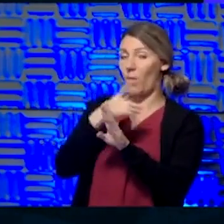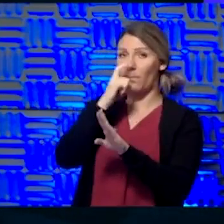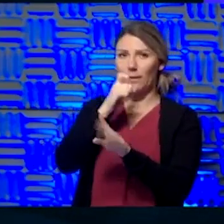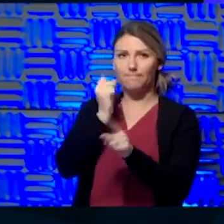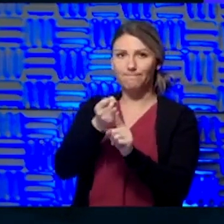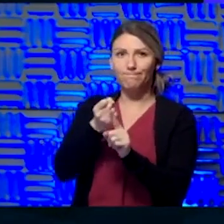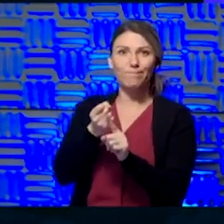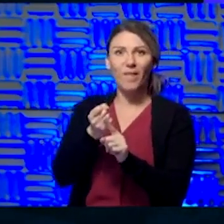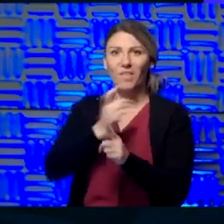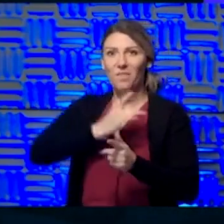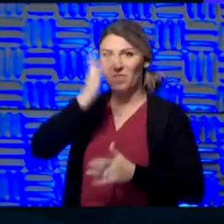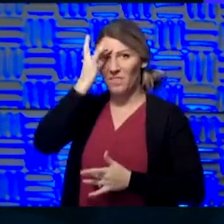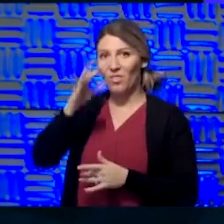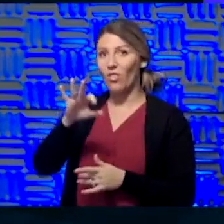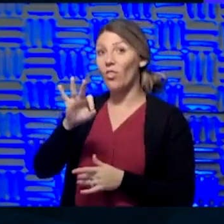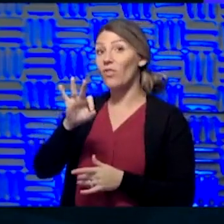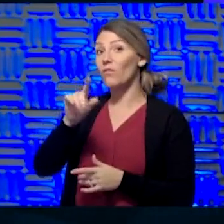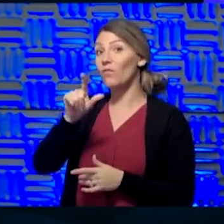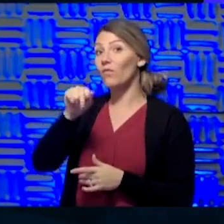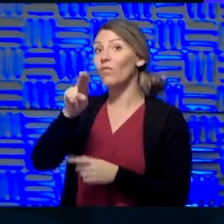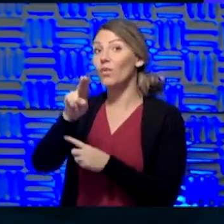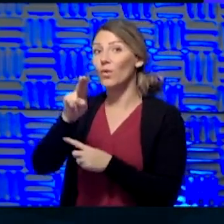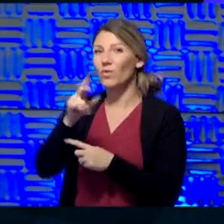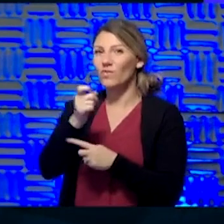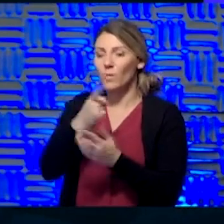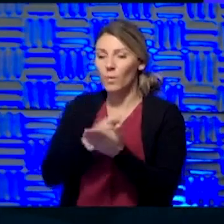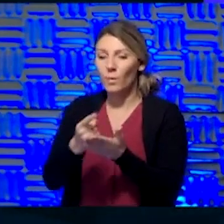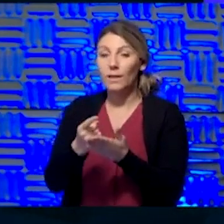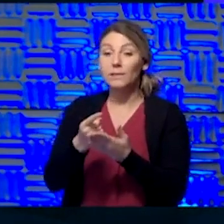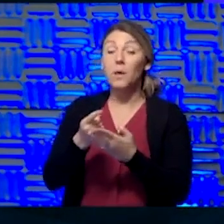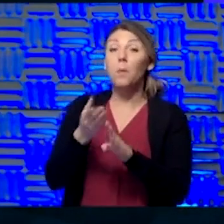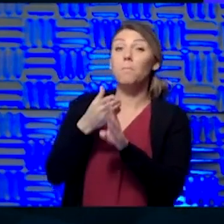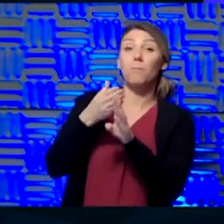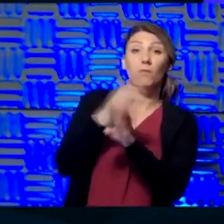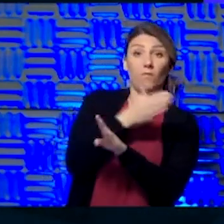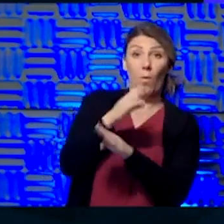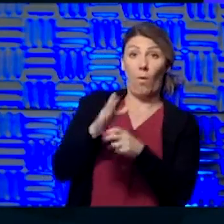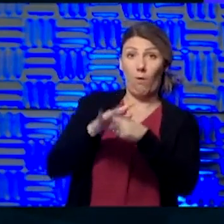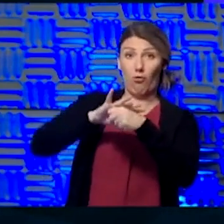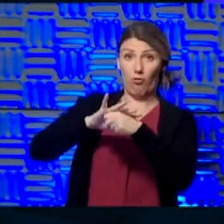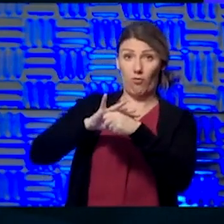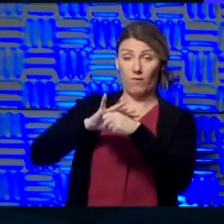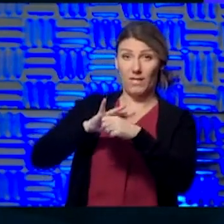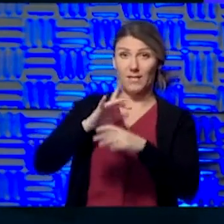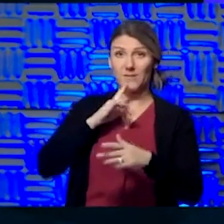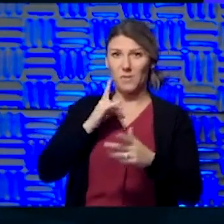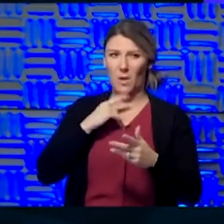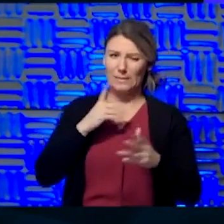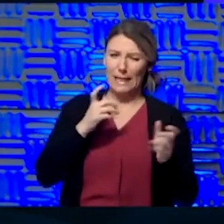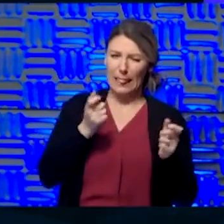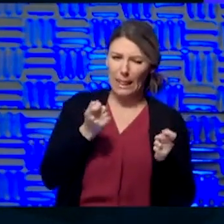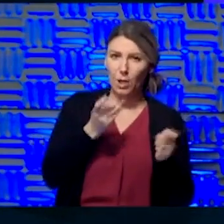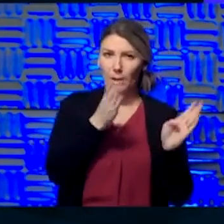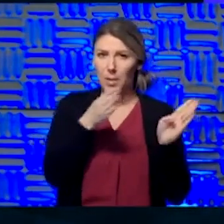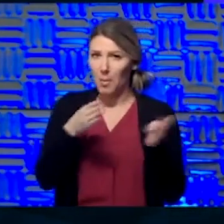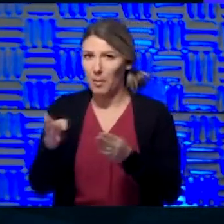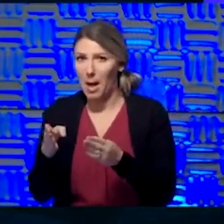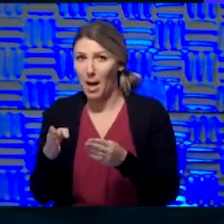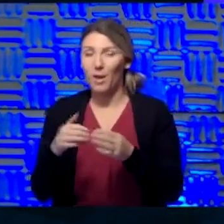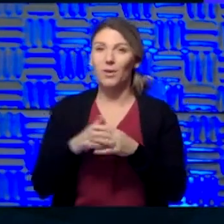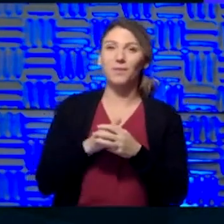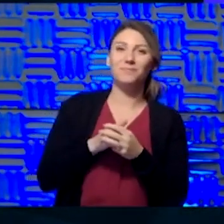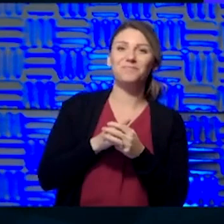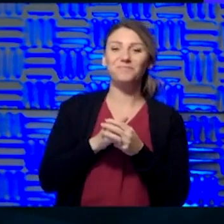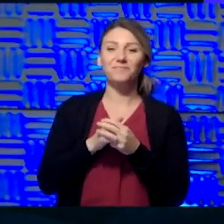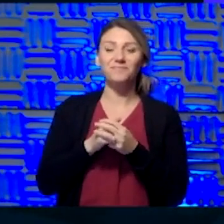a few weeks before I had COVID, and so that kind of prepped me for the swab. Yes. Because that was